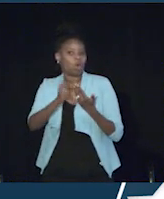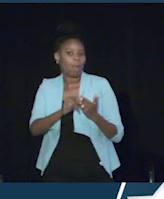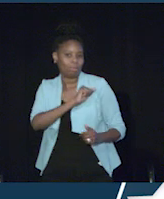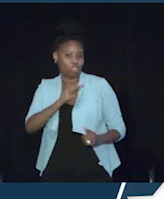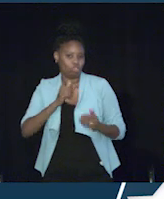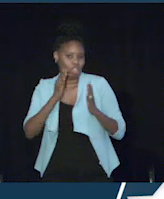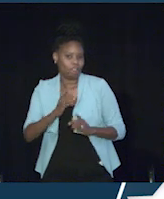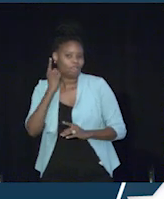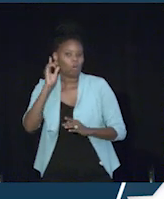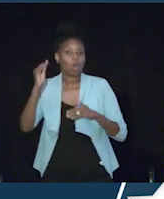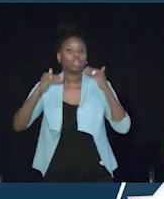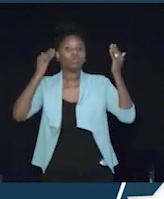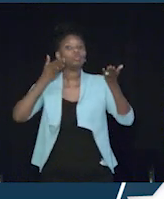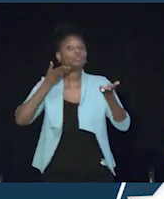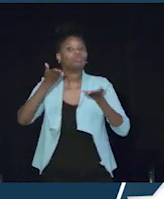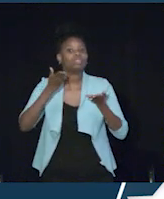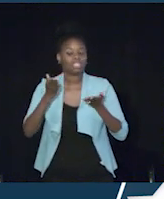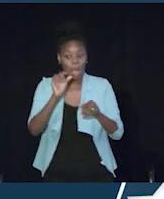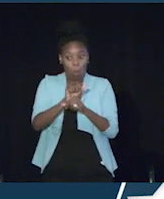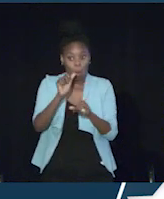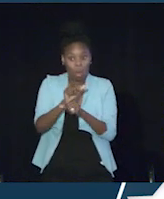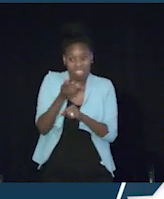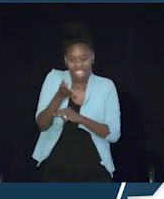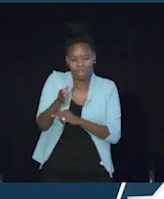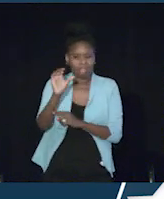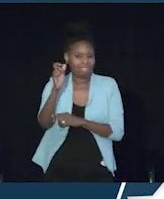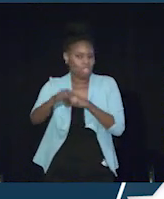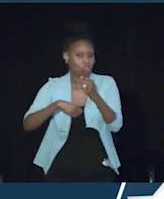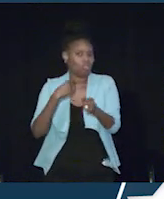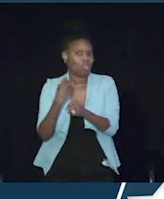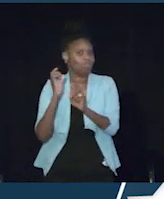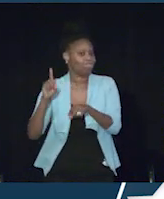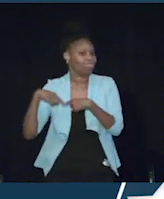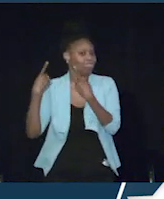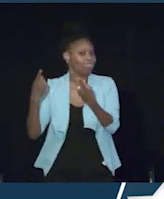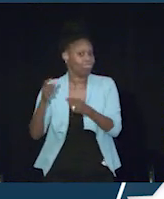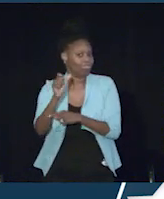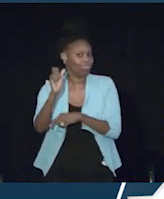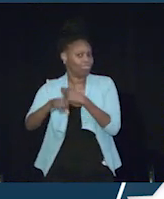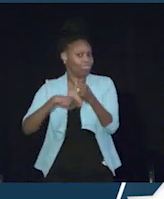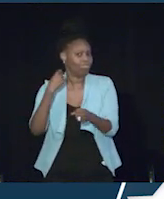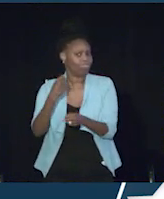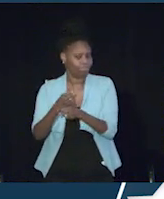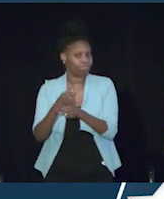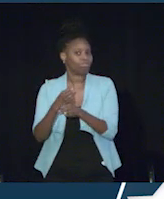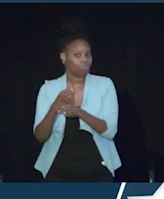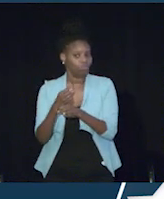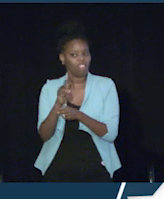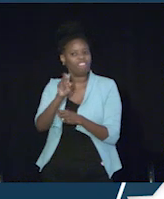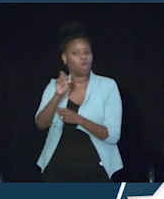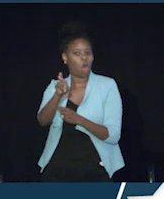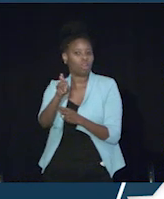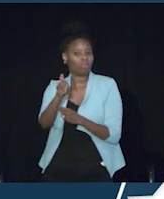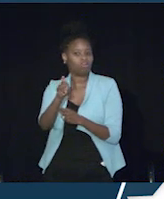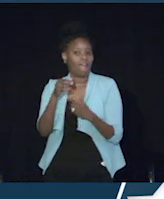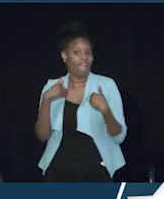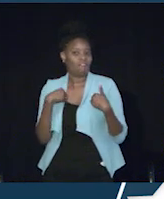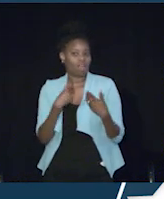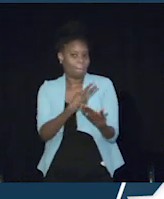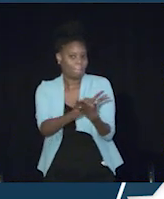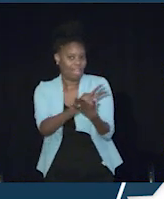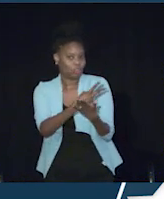services. I worked there for 10 years. I've been there for 10 years at VR. I have a master's in